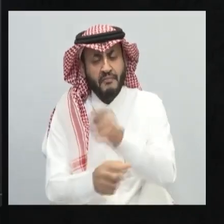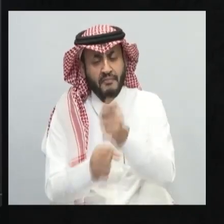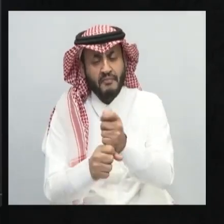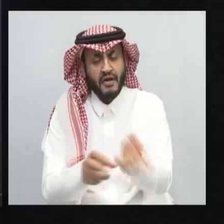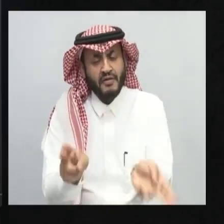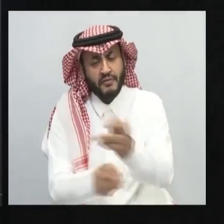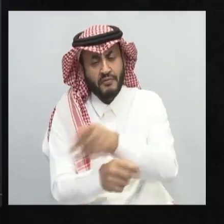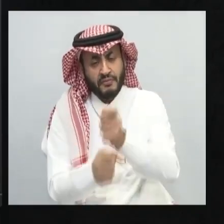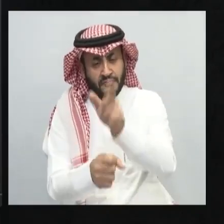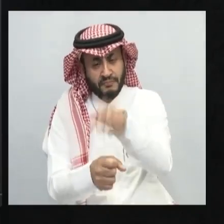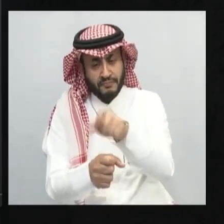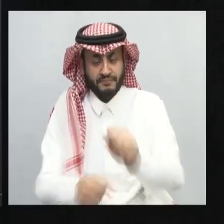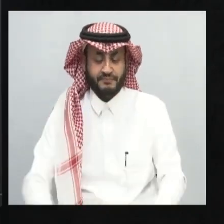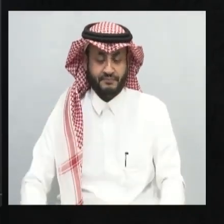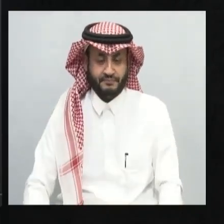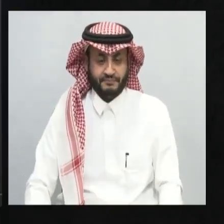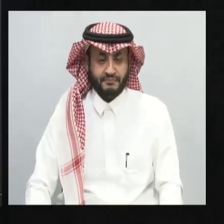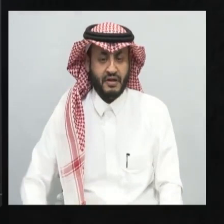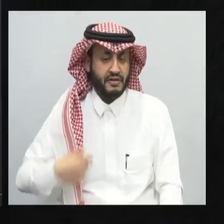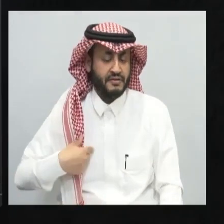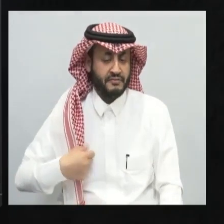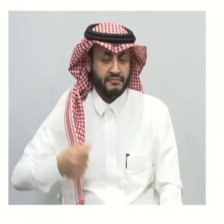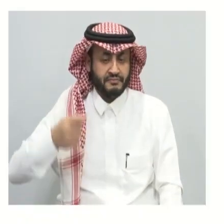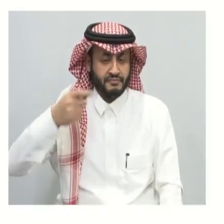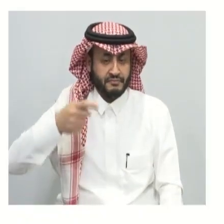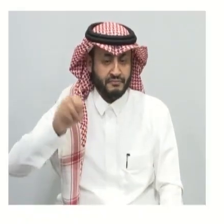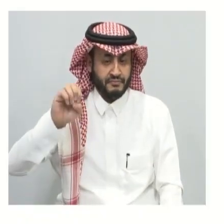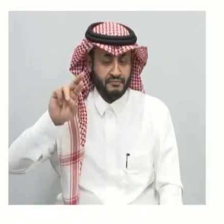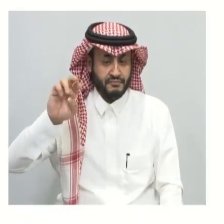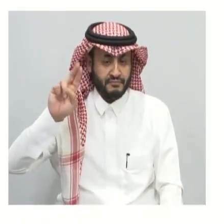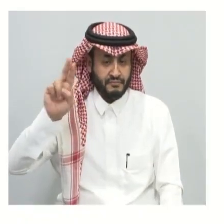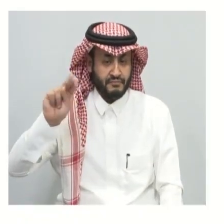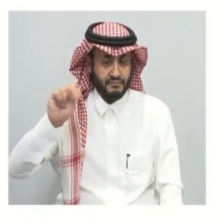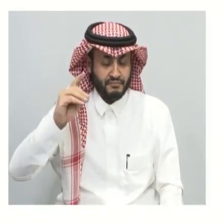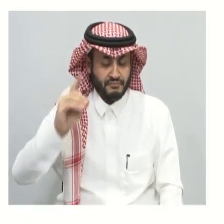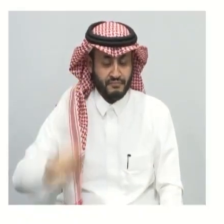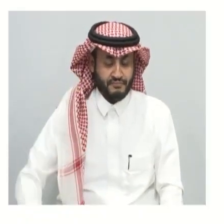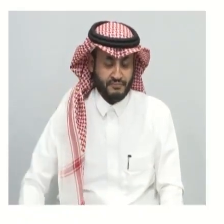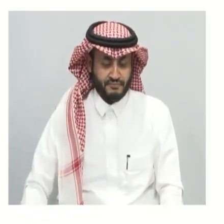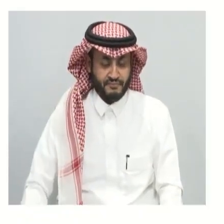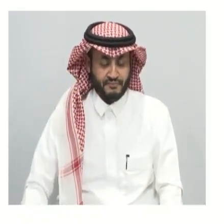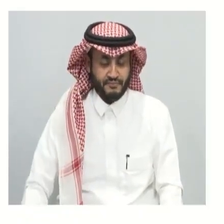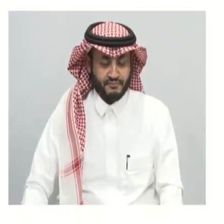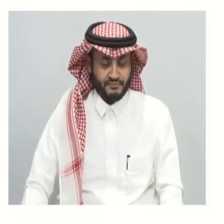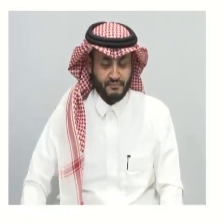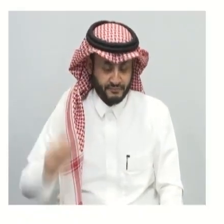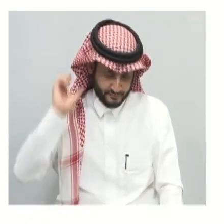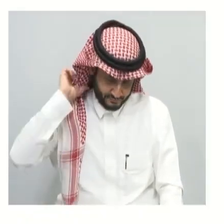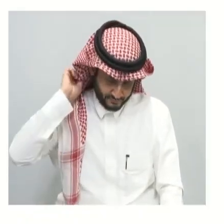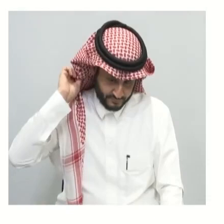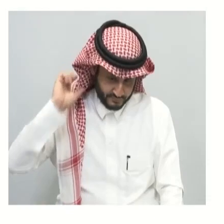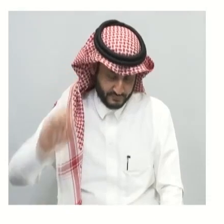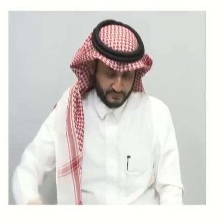be the gerund. Next, speaking about the infinitive, what do we mean with the infinitive? When I